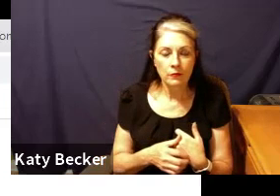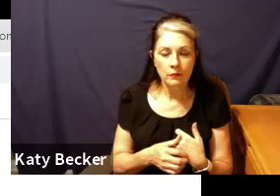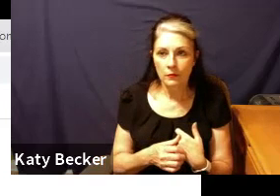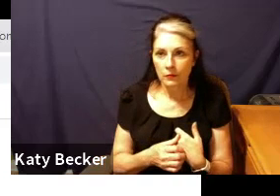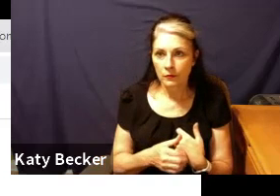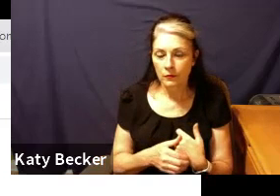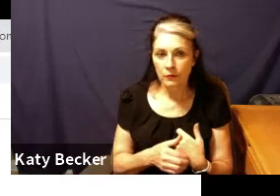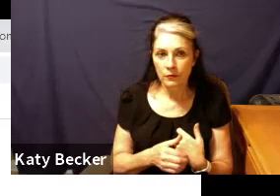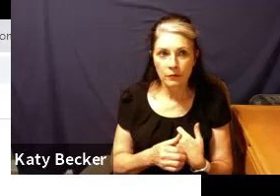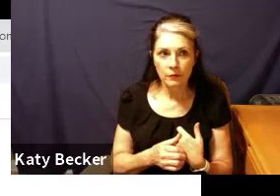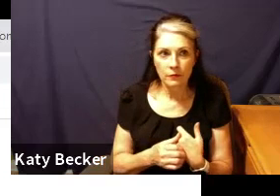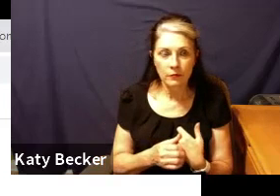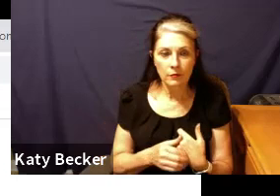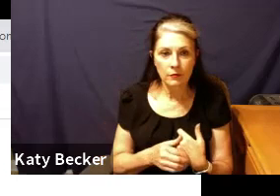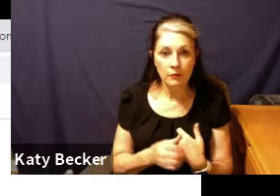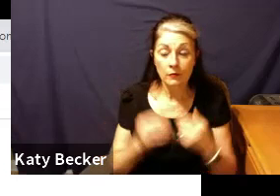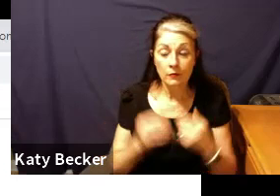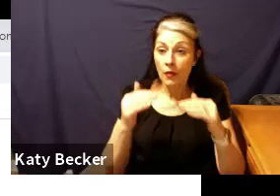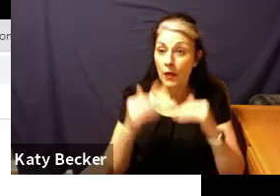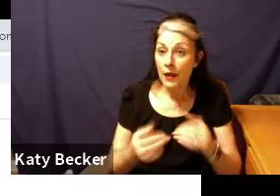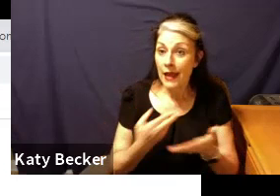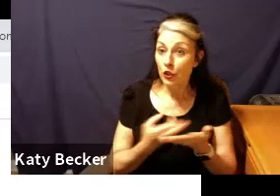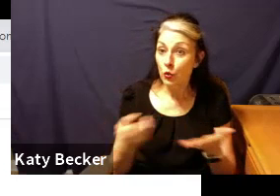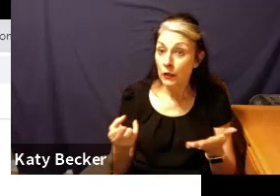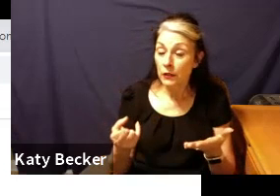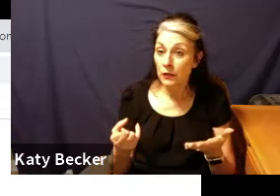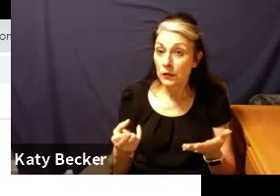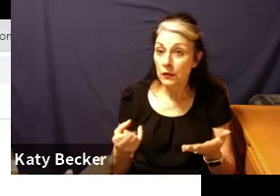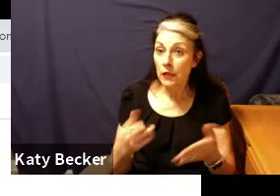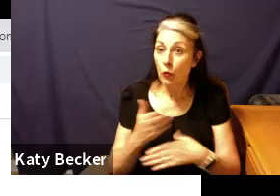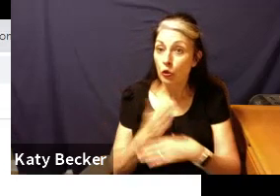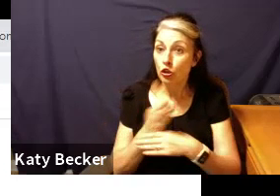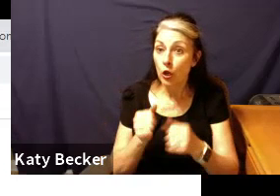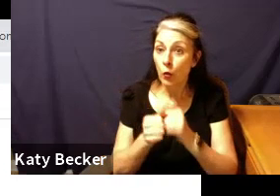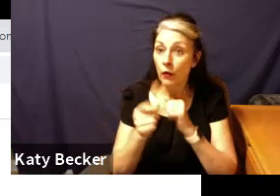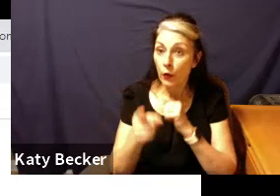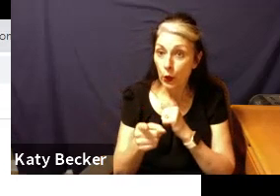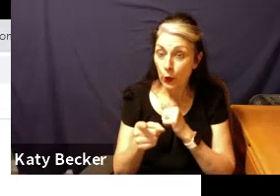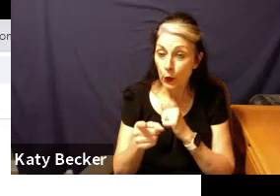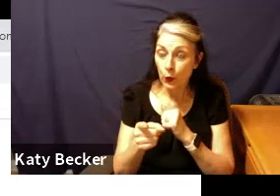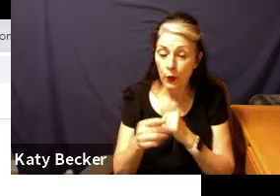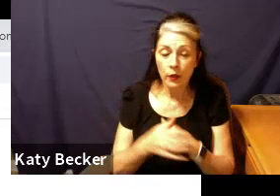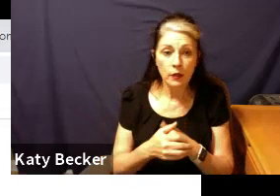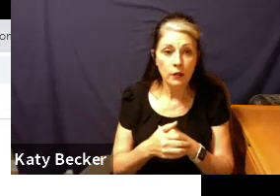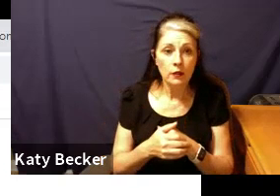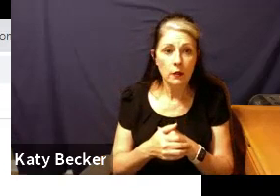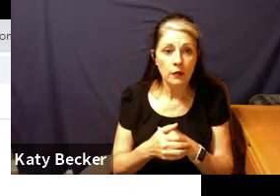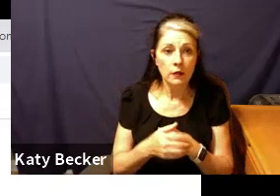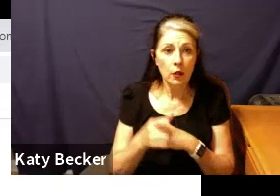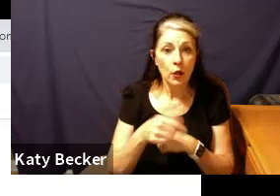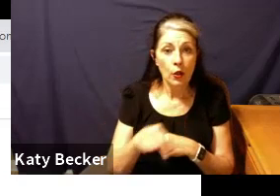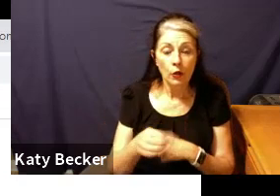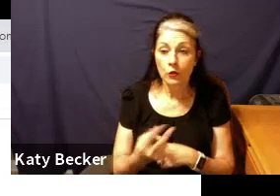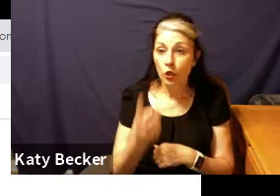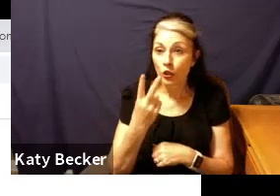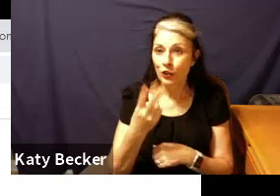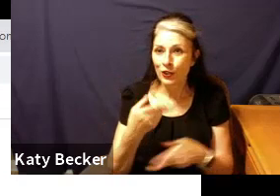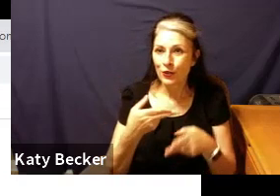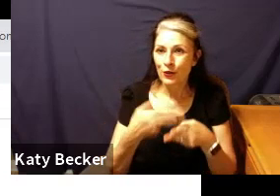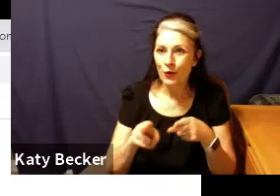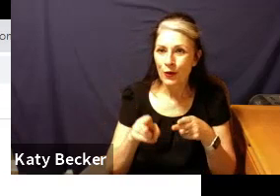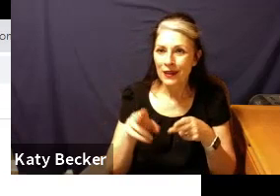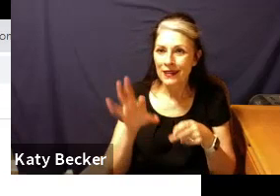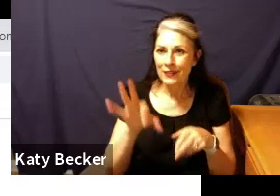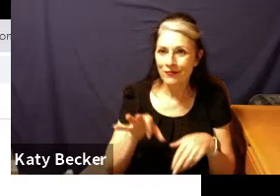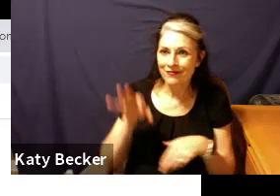Okay, and the next resource that I would like to share with you is these are 2 quick tip videos